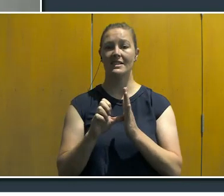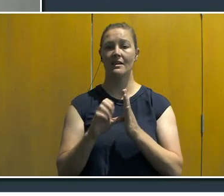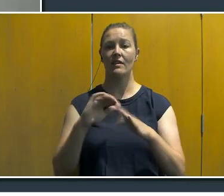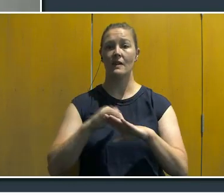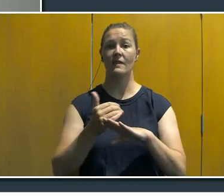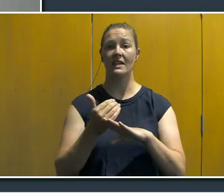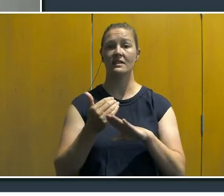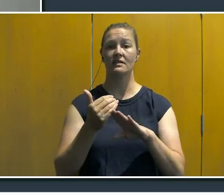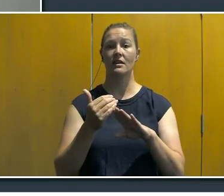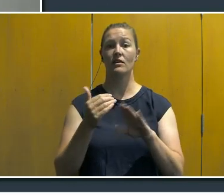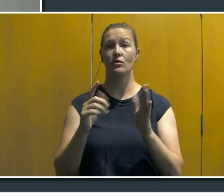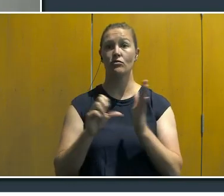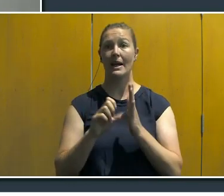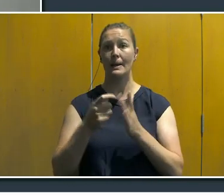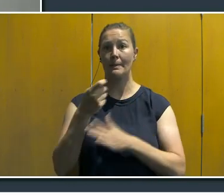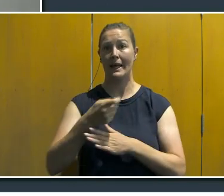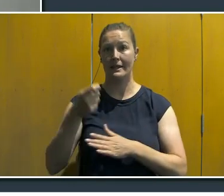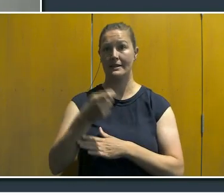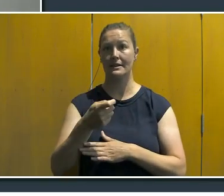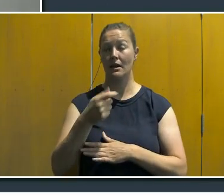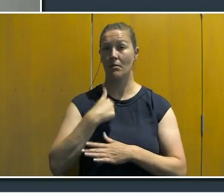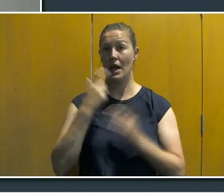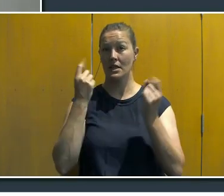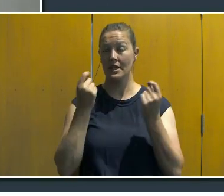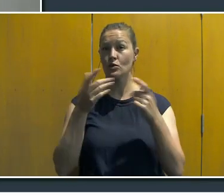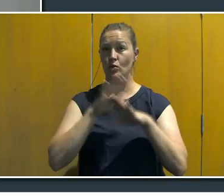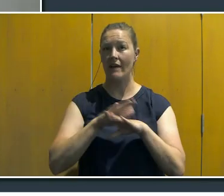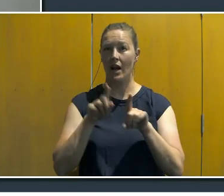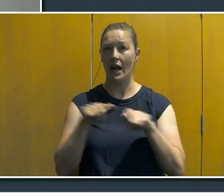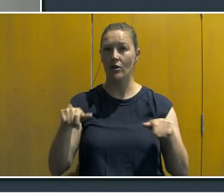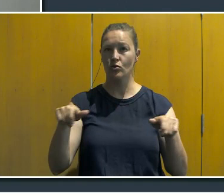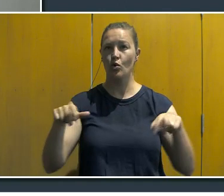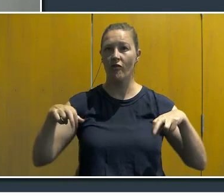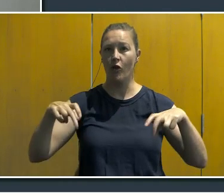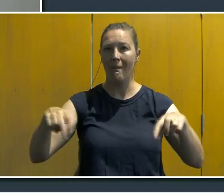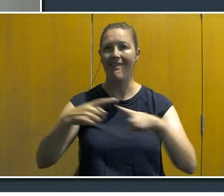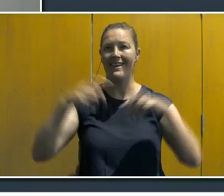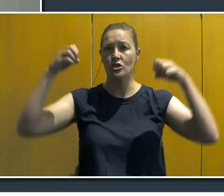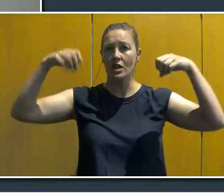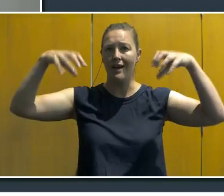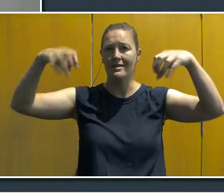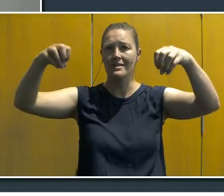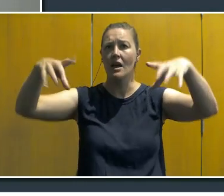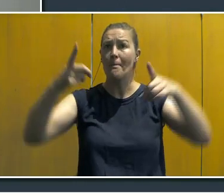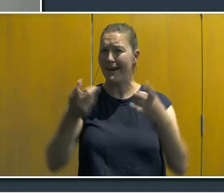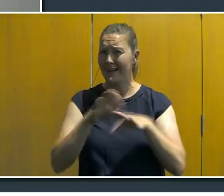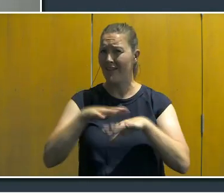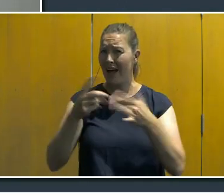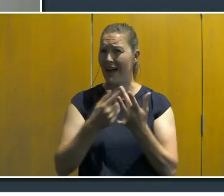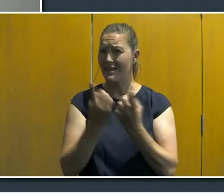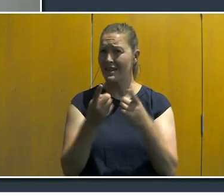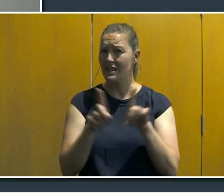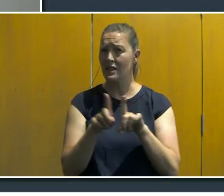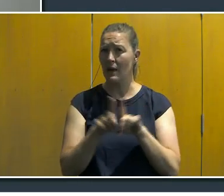ratepayers, I sort of understand it's to cover street lighting and footpaths, but does that actually cover anything else?